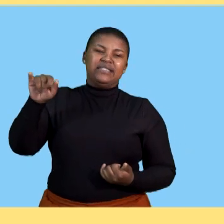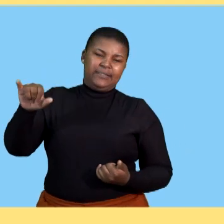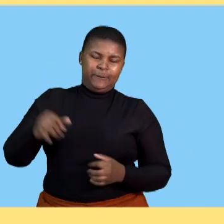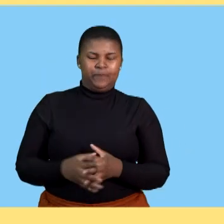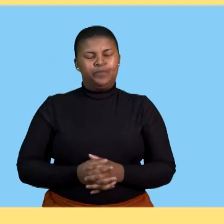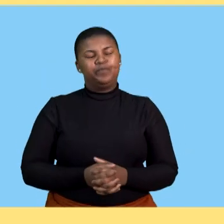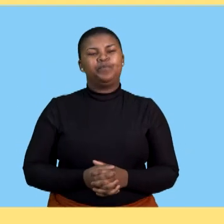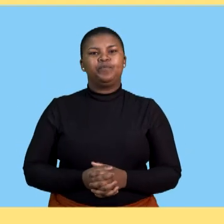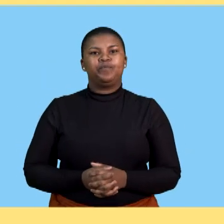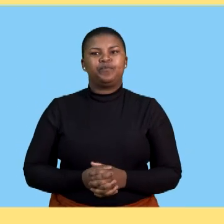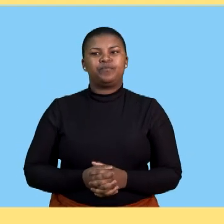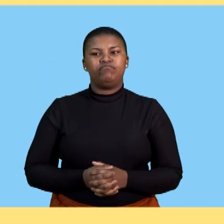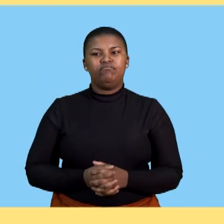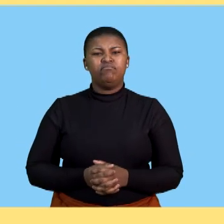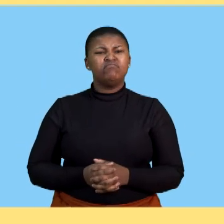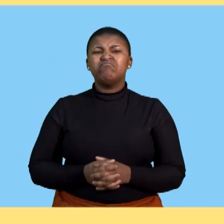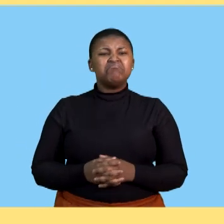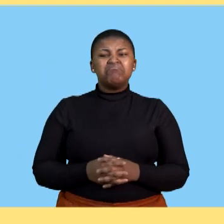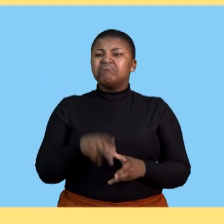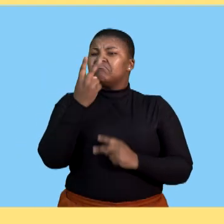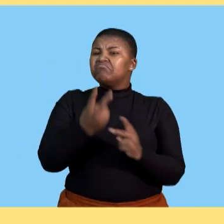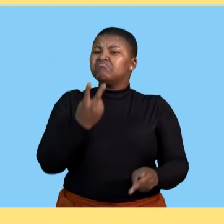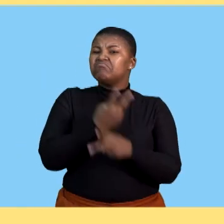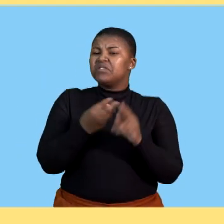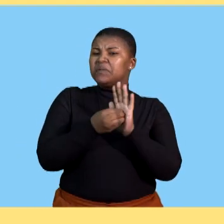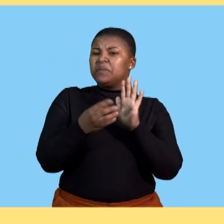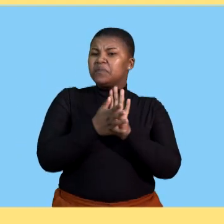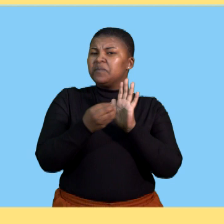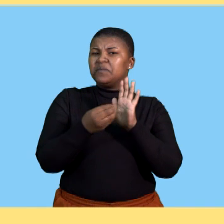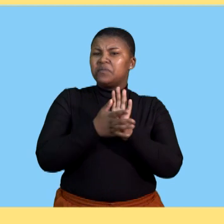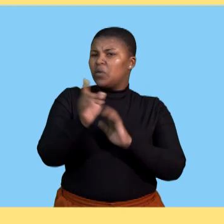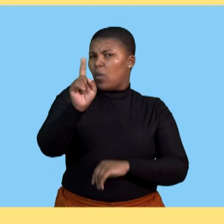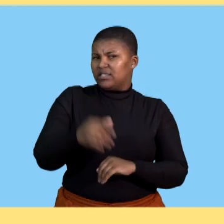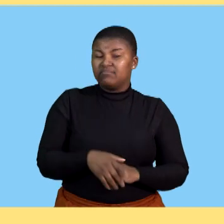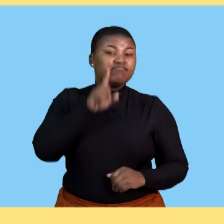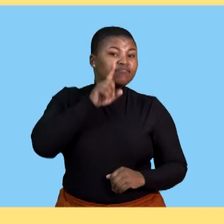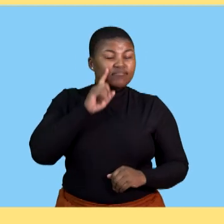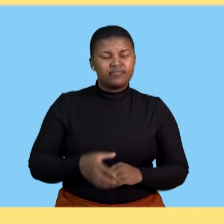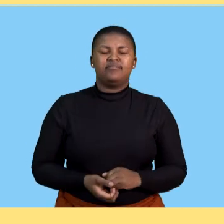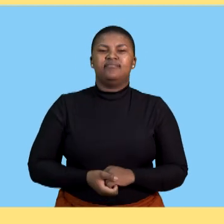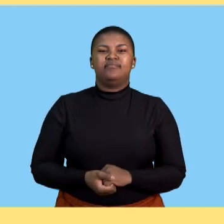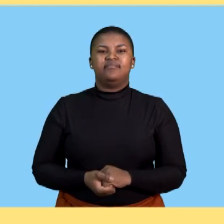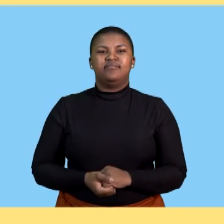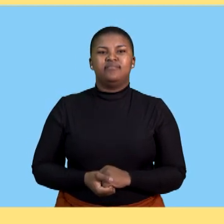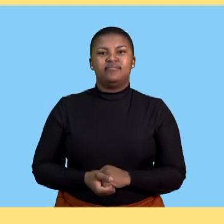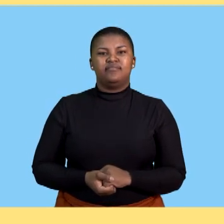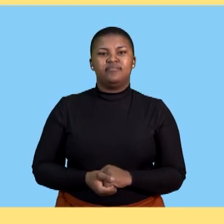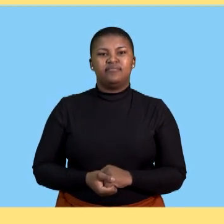loan. What else can be recorded under my current liabilities? Let's look.